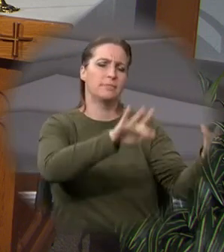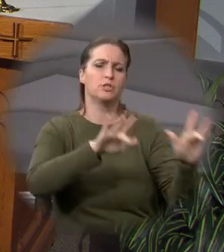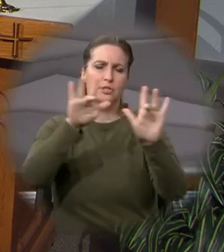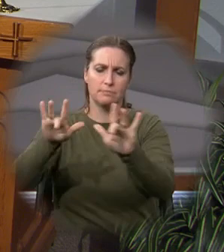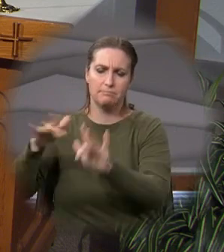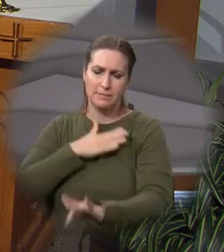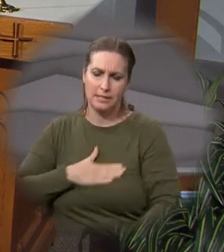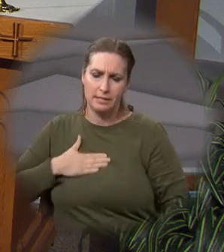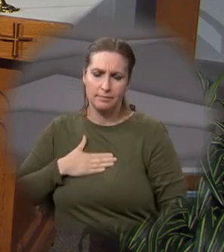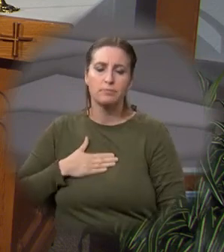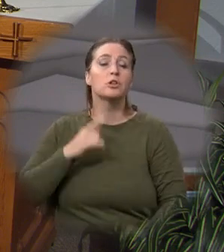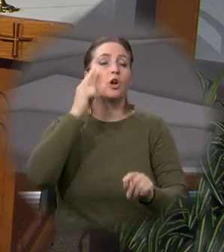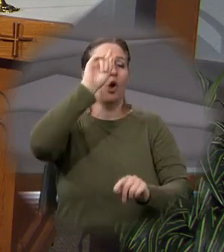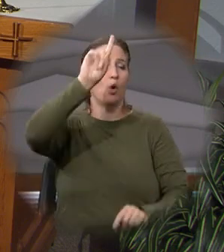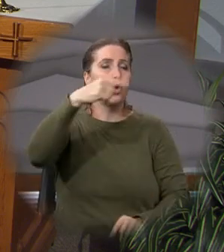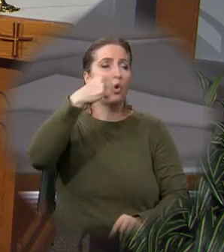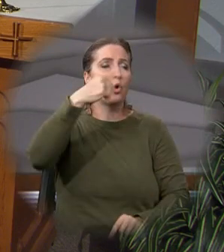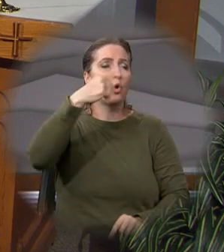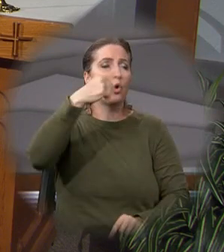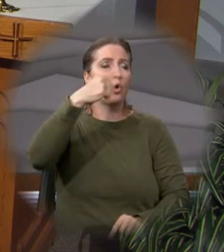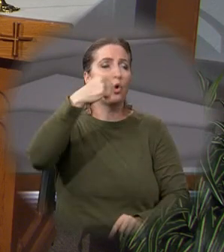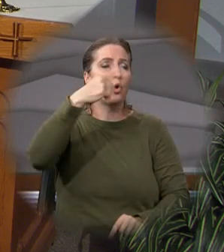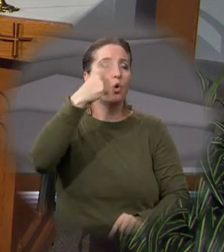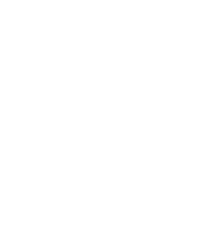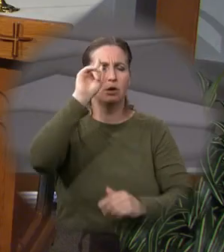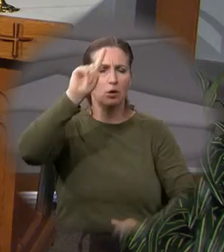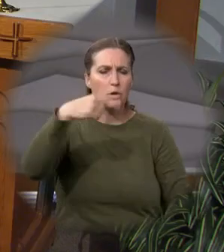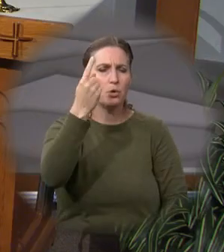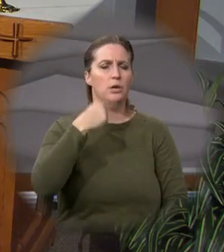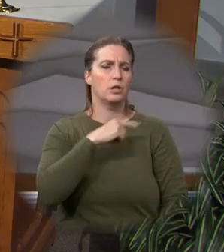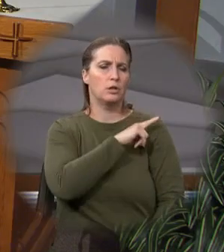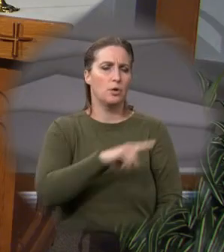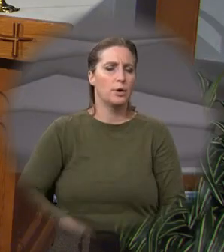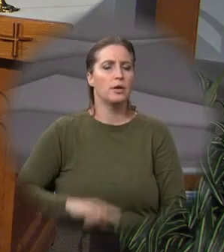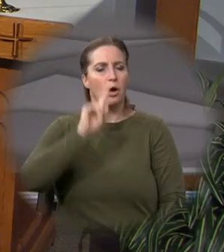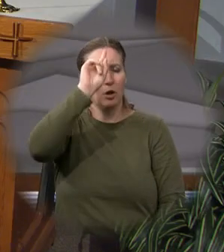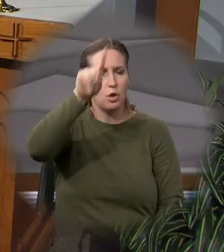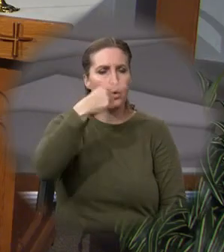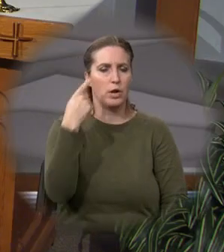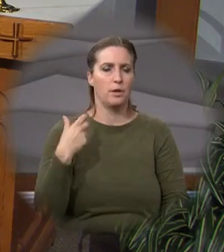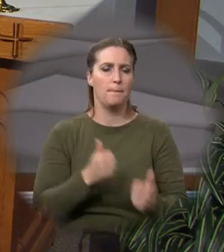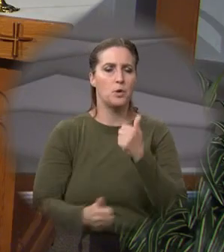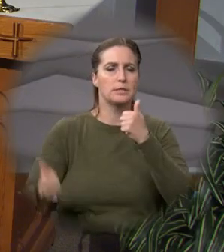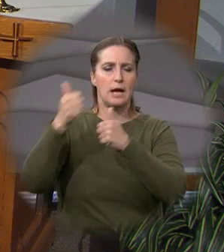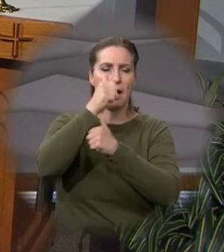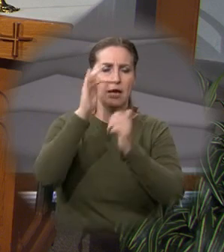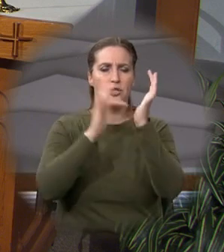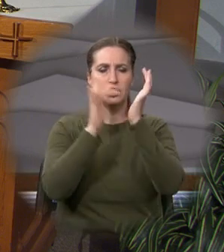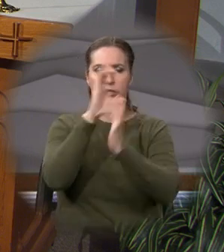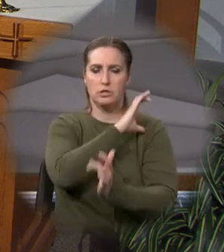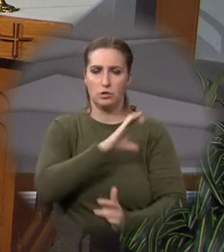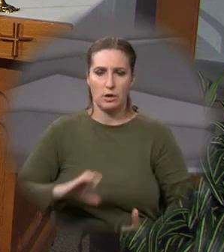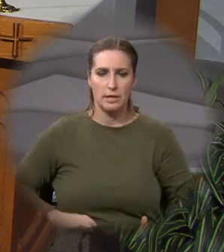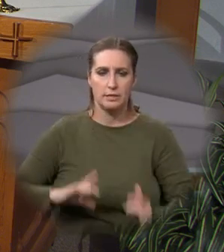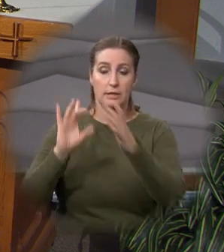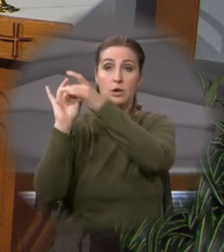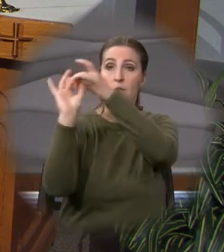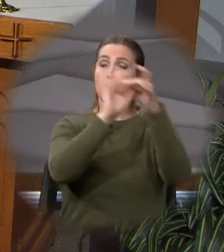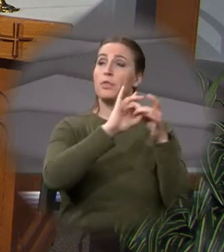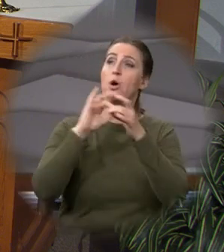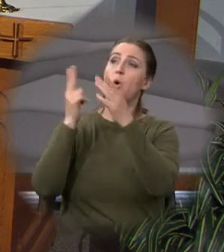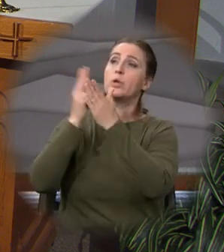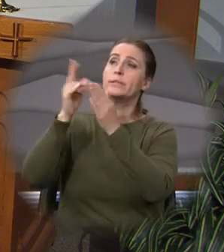us. For you alone are the Holy One, are the Lord. You alone are the Most High, Jesus